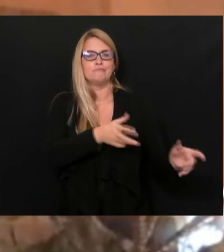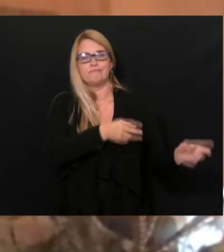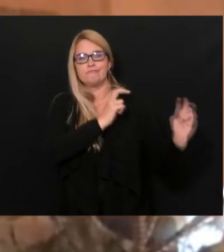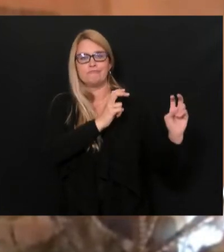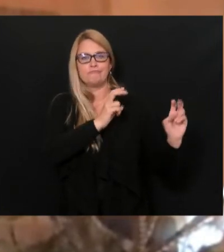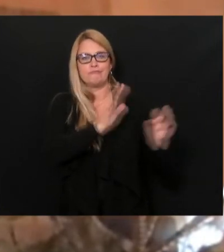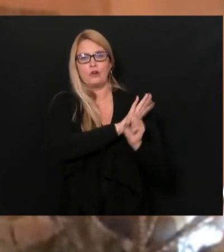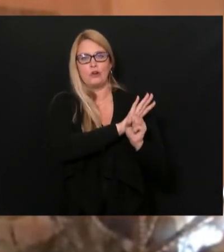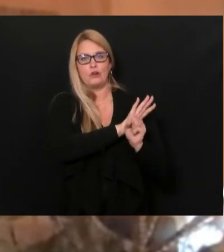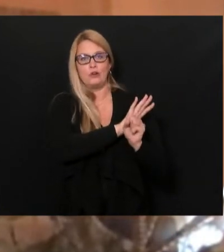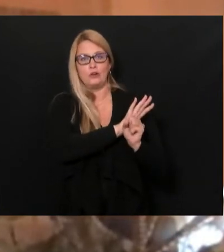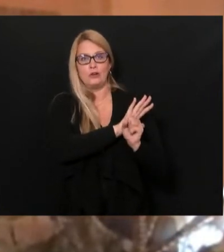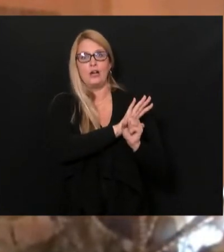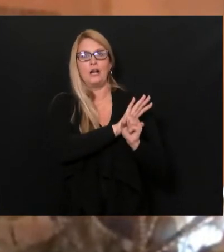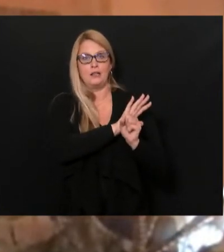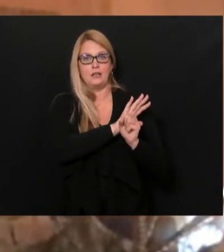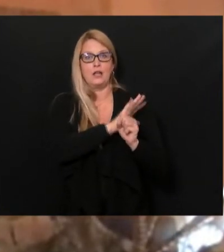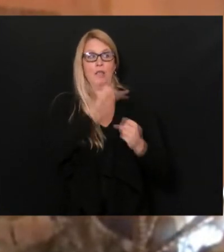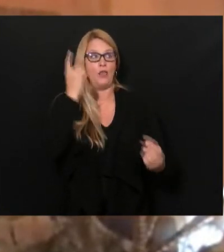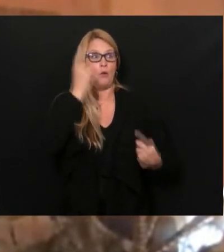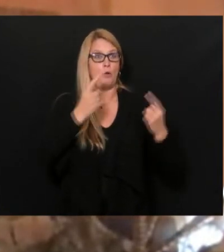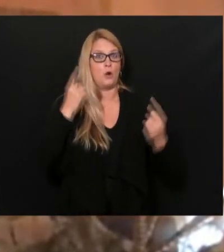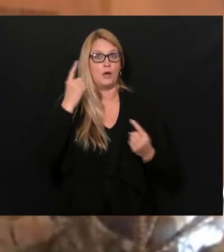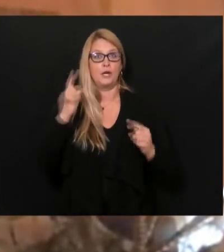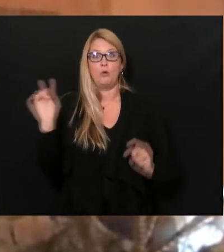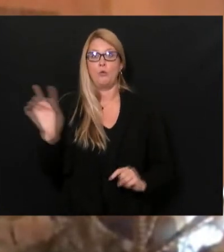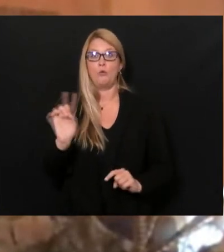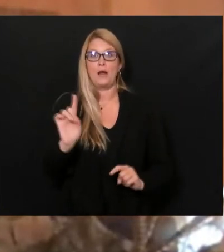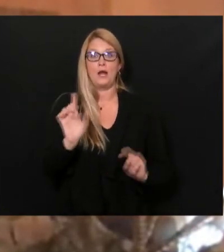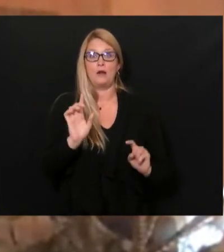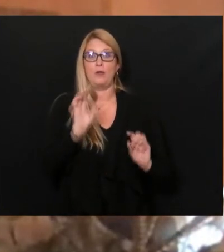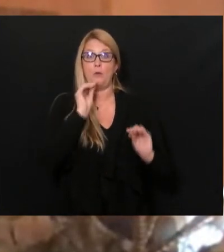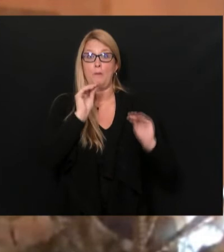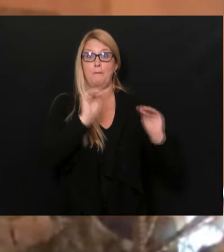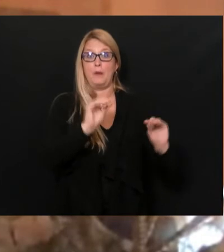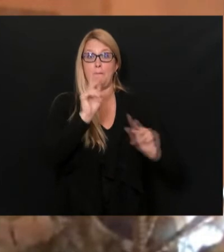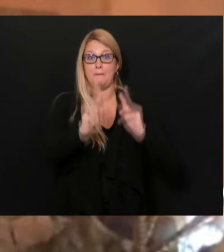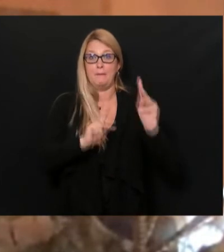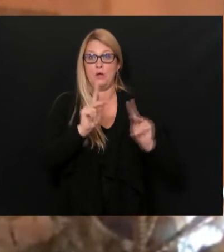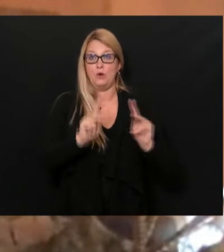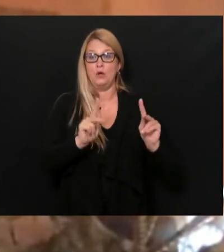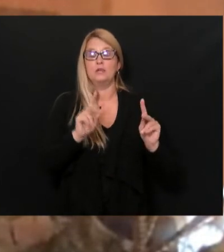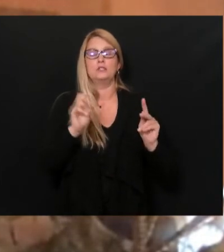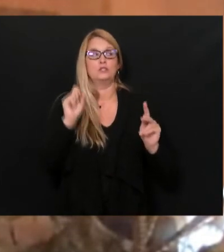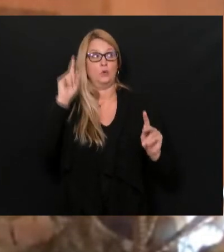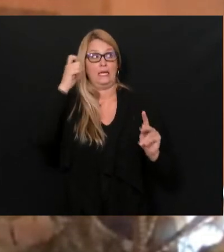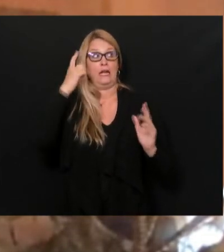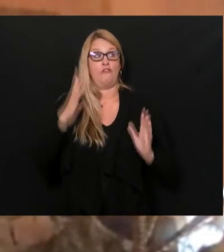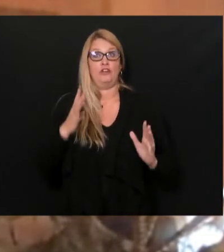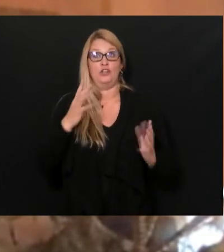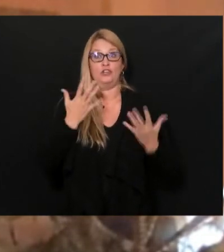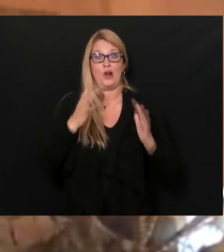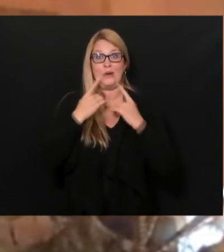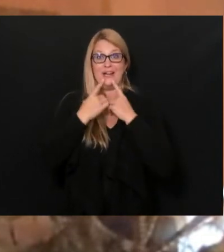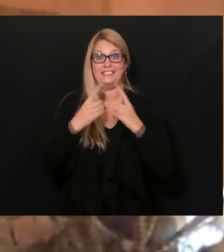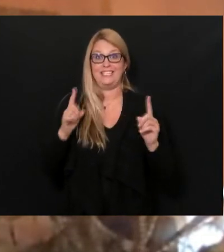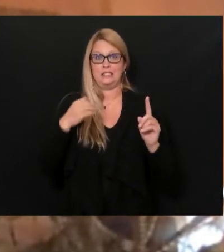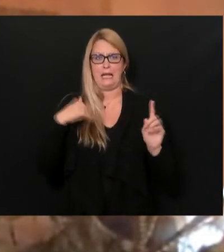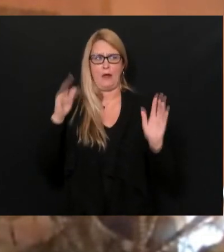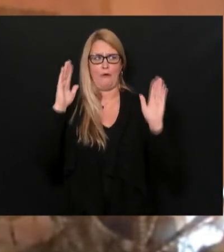became very worried about where they were going to be hospitalized. As the governor said, one of our chief